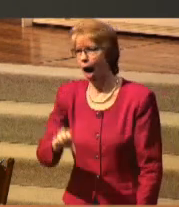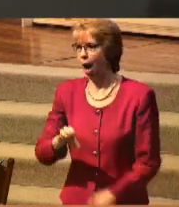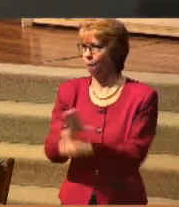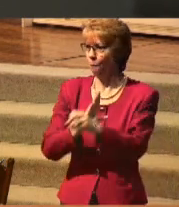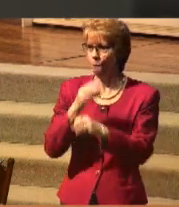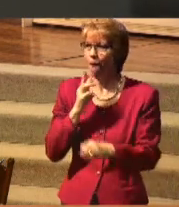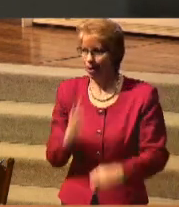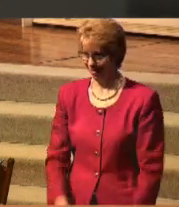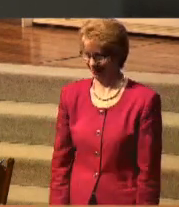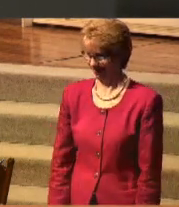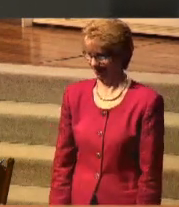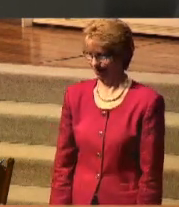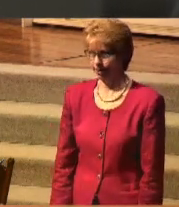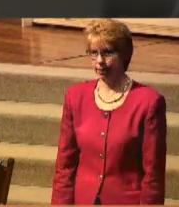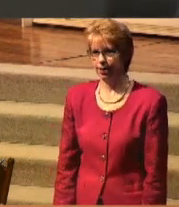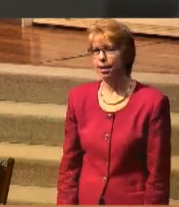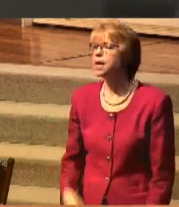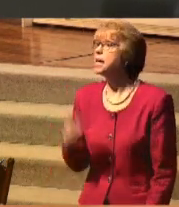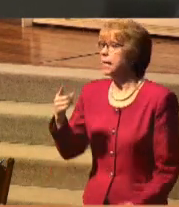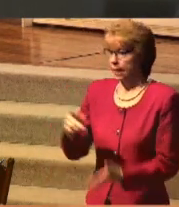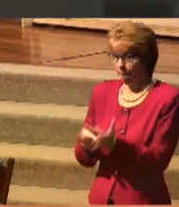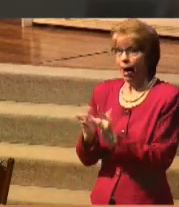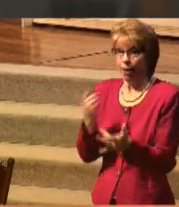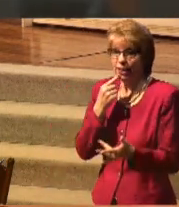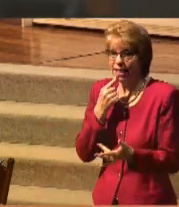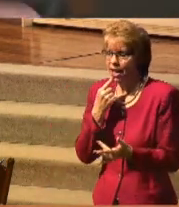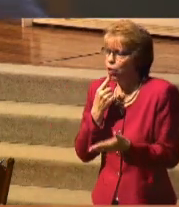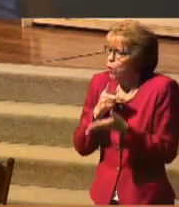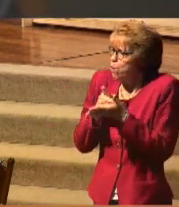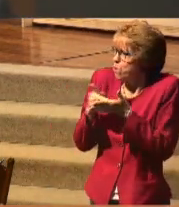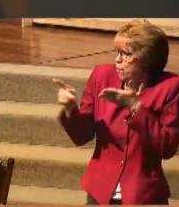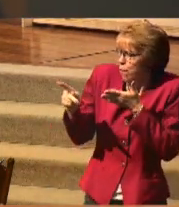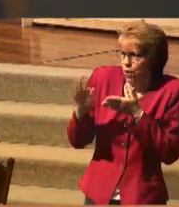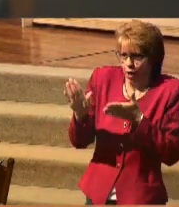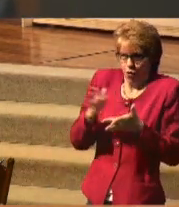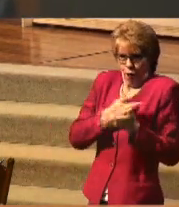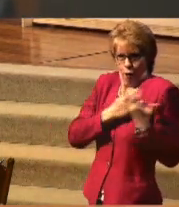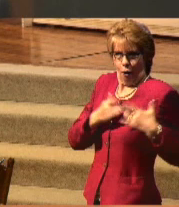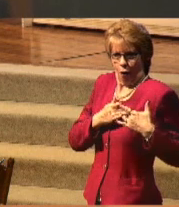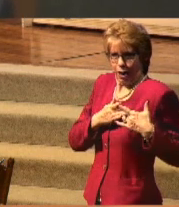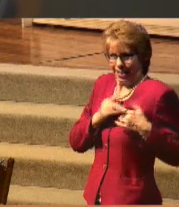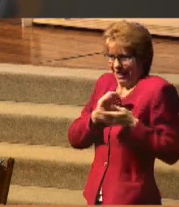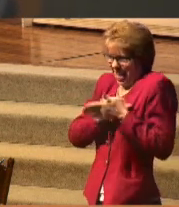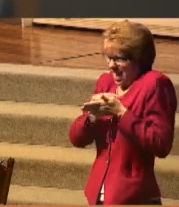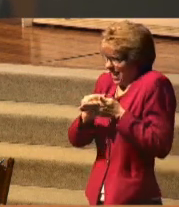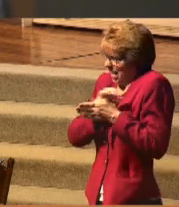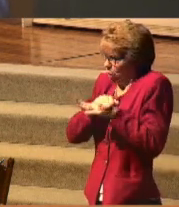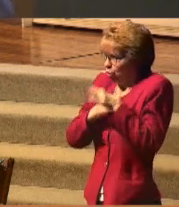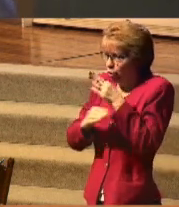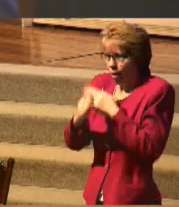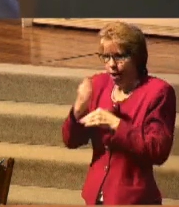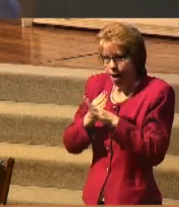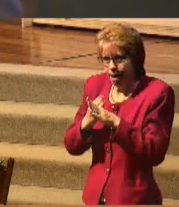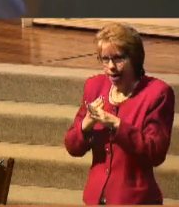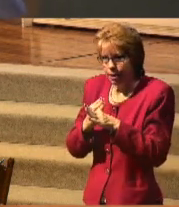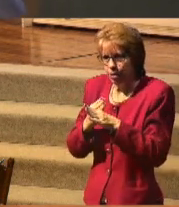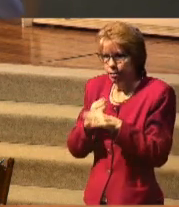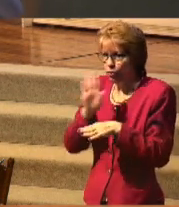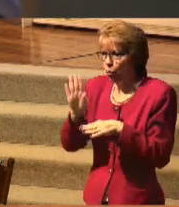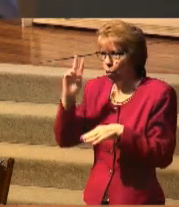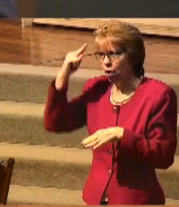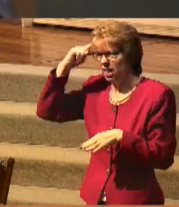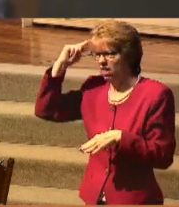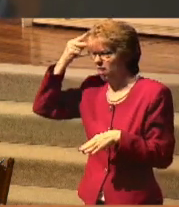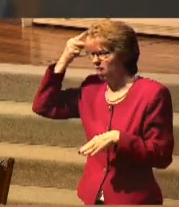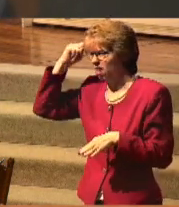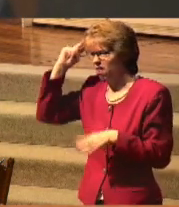Cleanse your hands, ye sinners, and purify your hearts, ye double-minded.